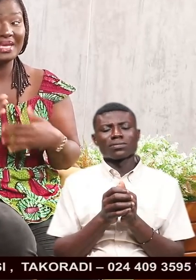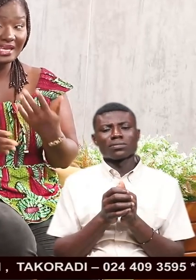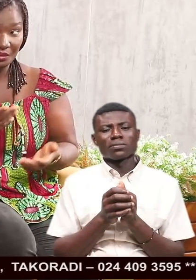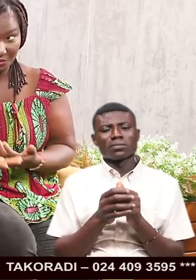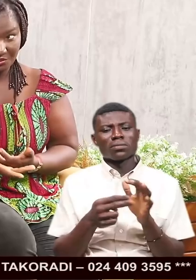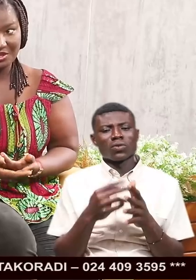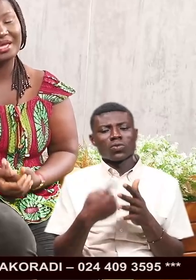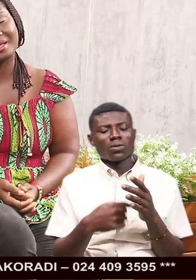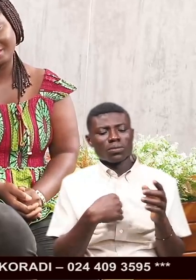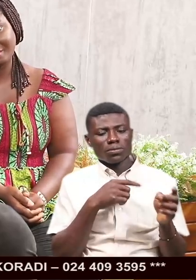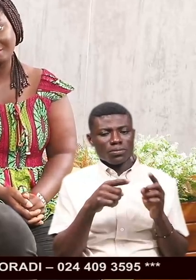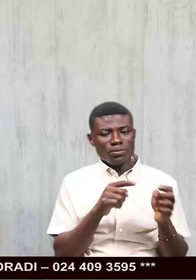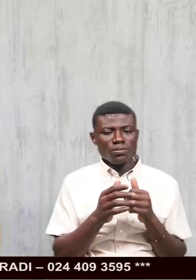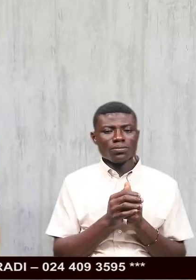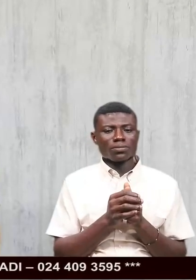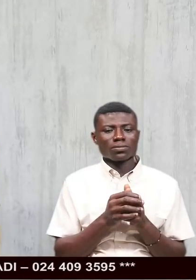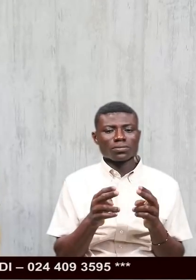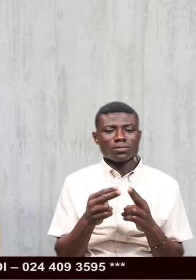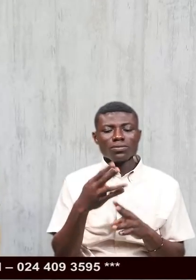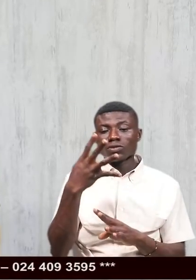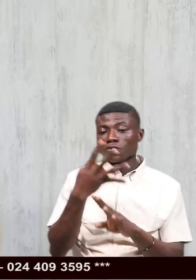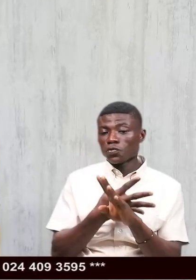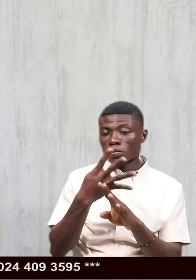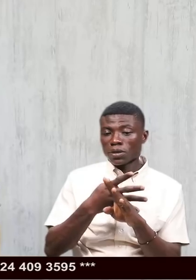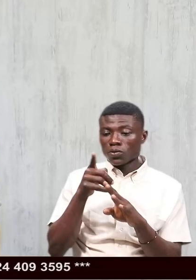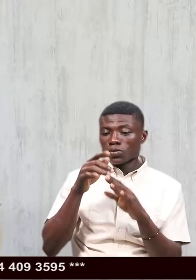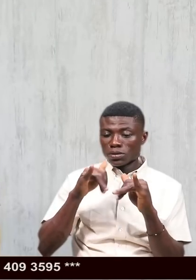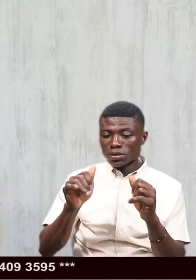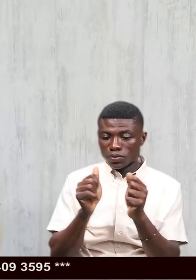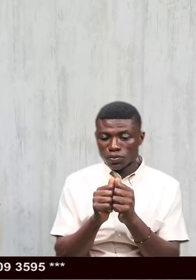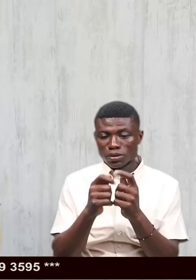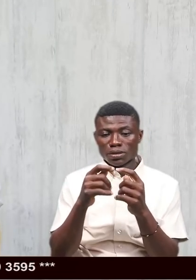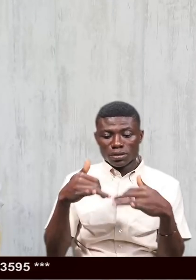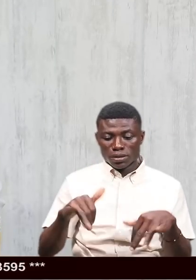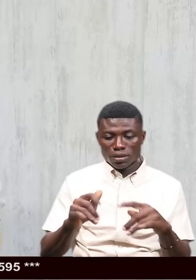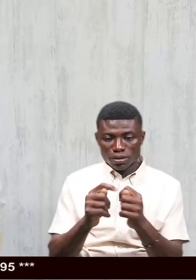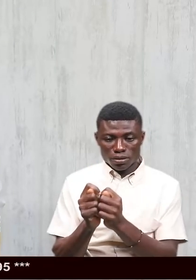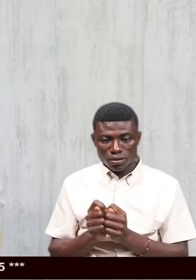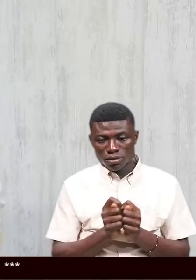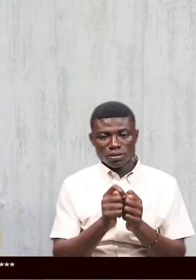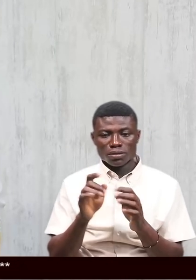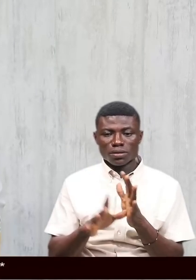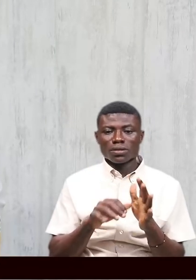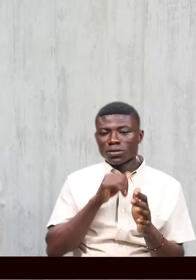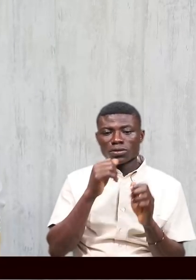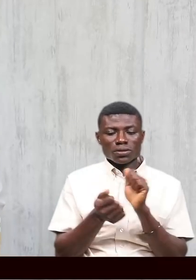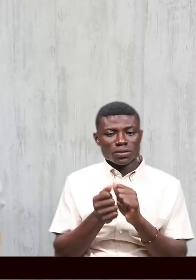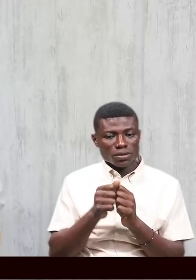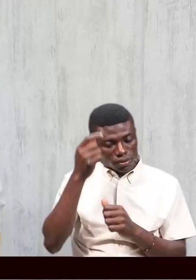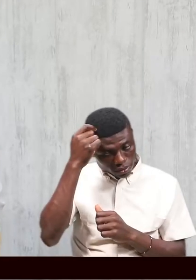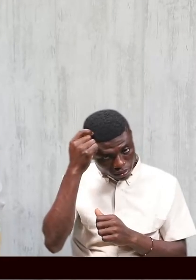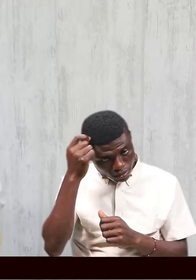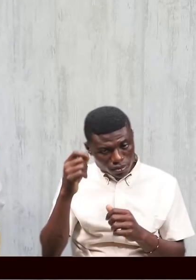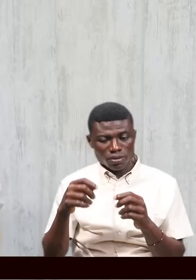ni ana me ye no. Okay. 84 months no muna motna bo muno. Ena no twist,